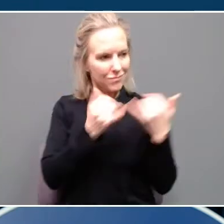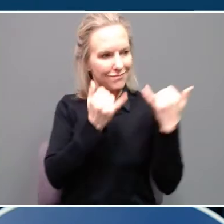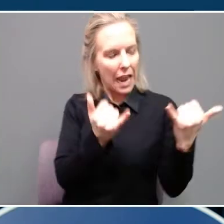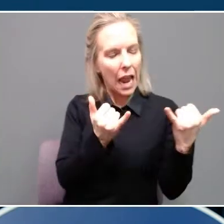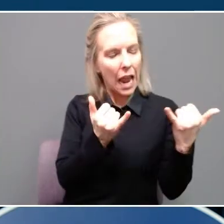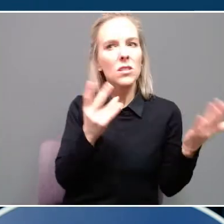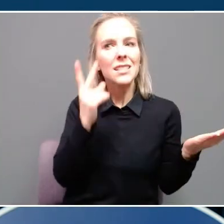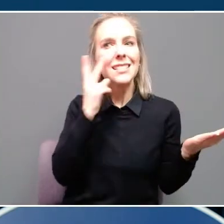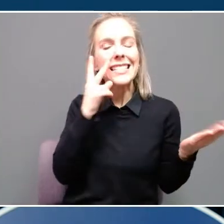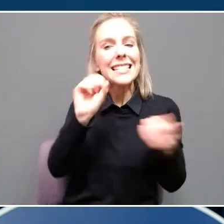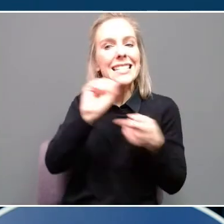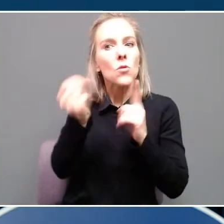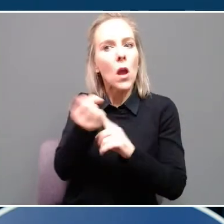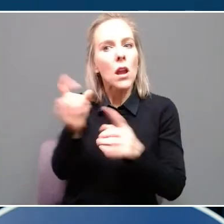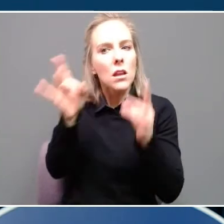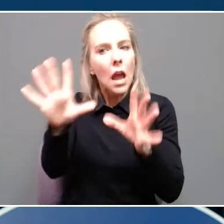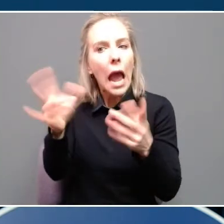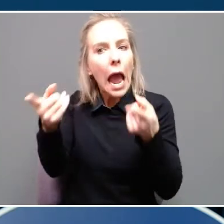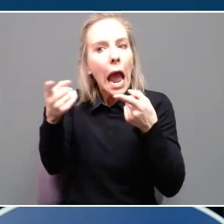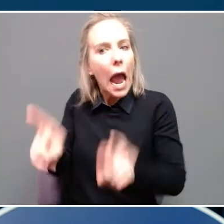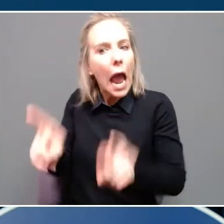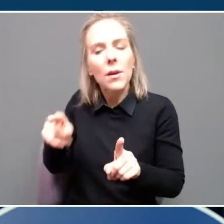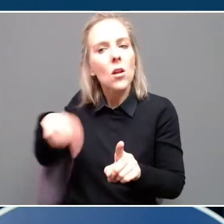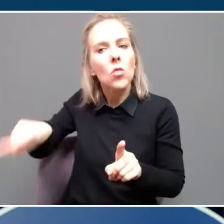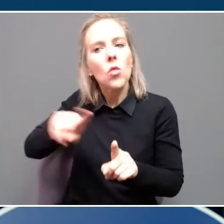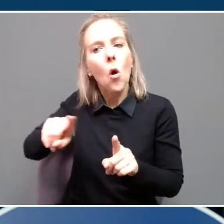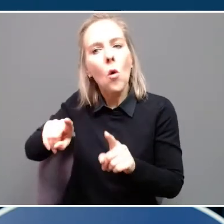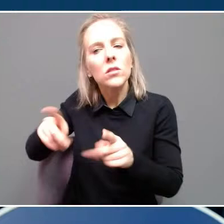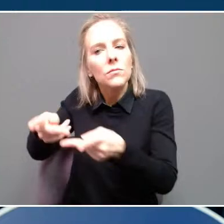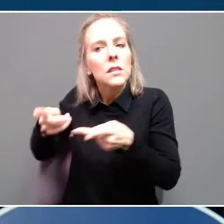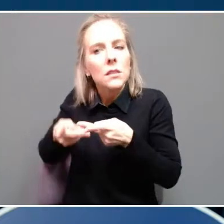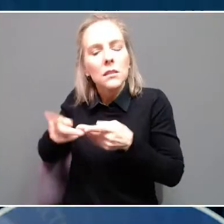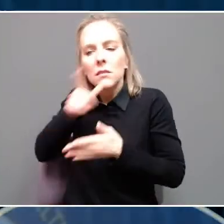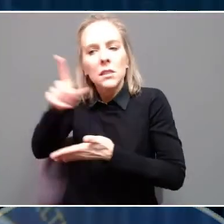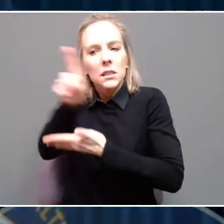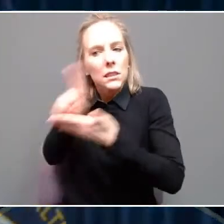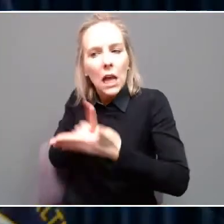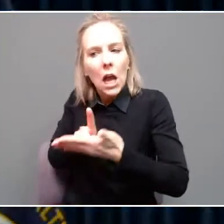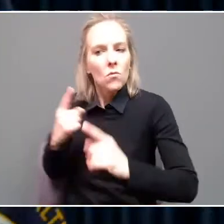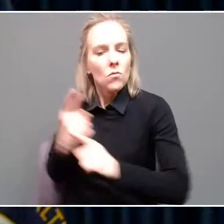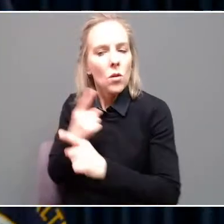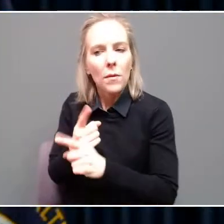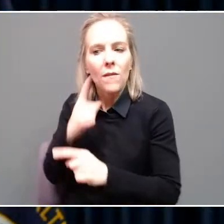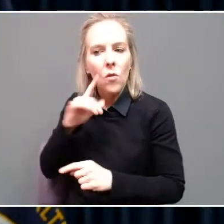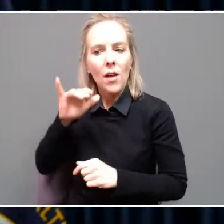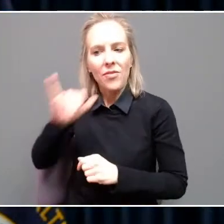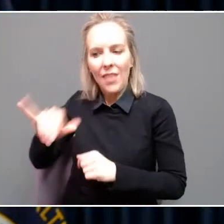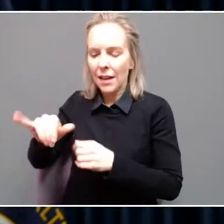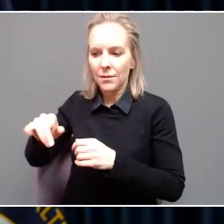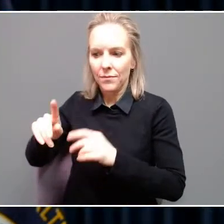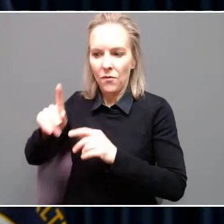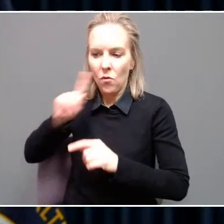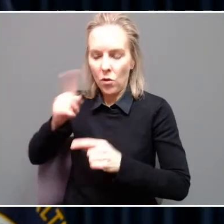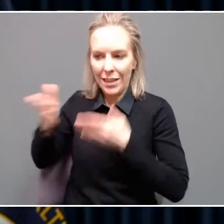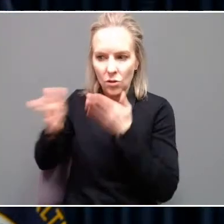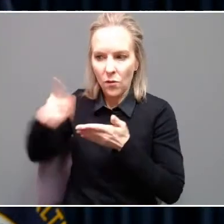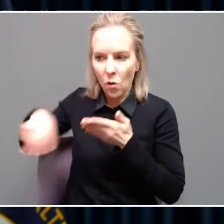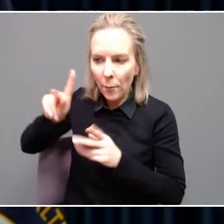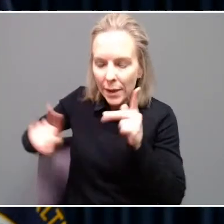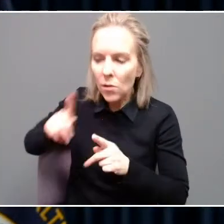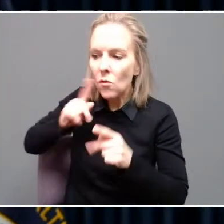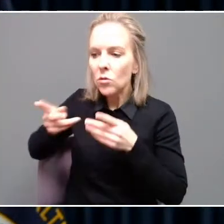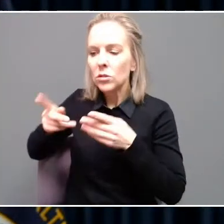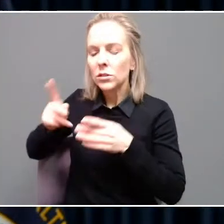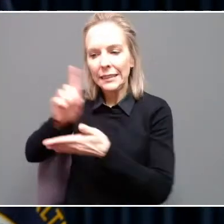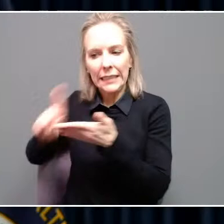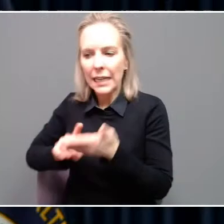that the buildings weren't designed especially for the function and the population that they now serve. We will be working with